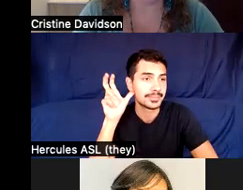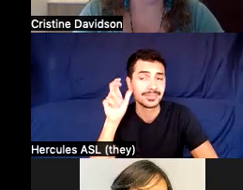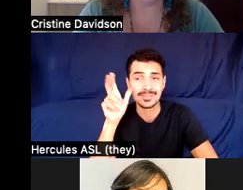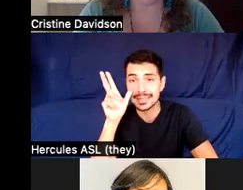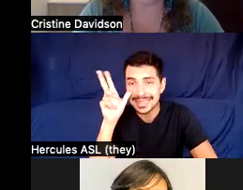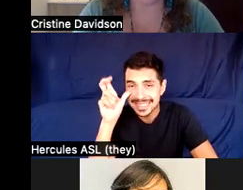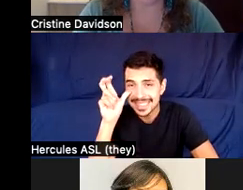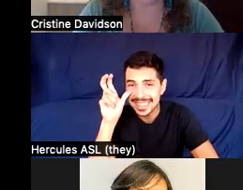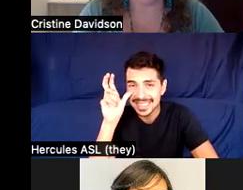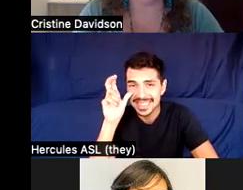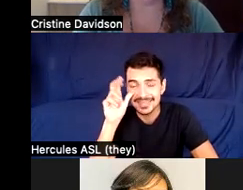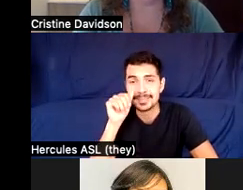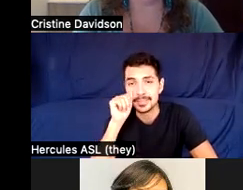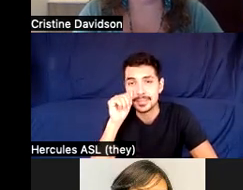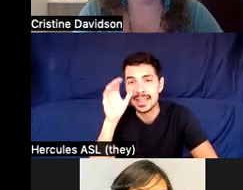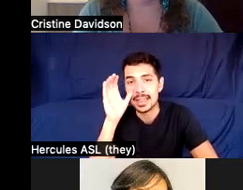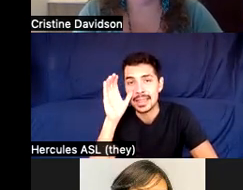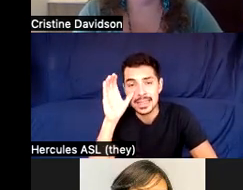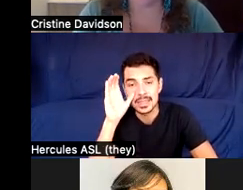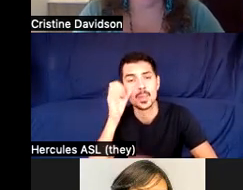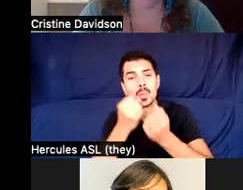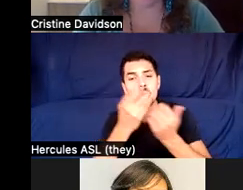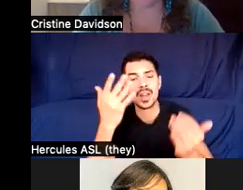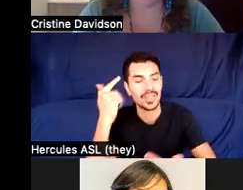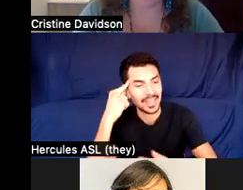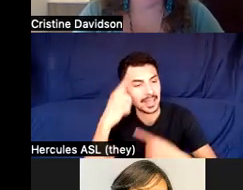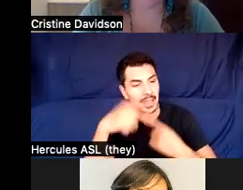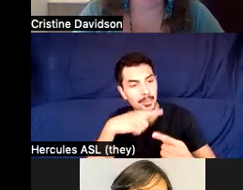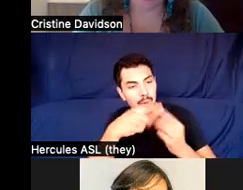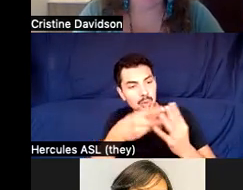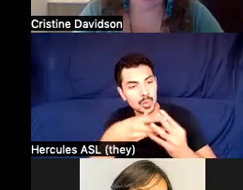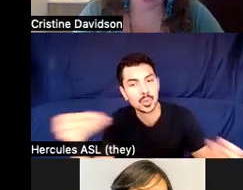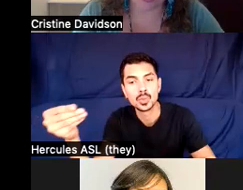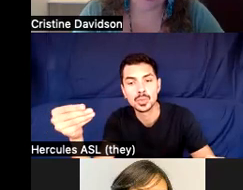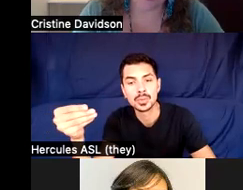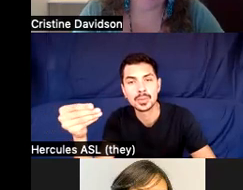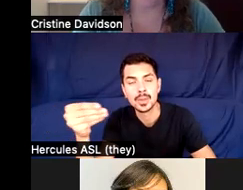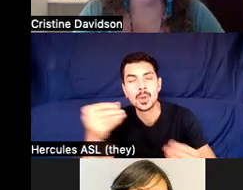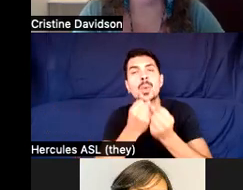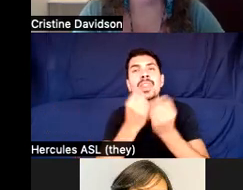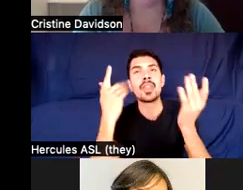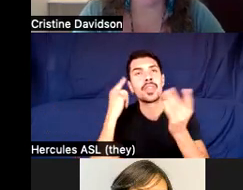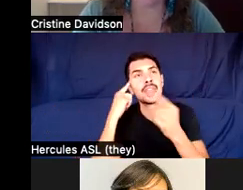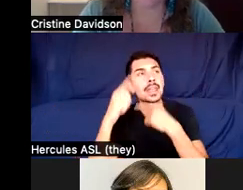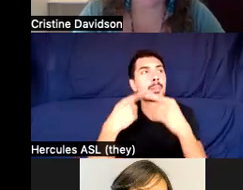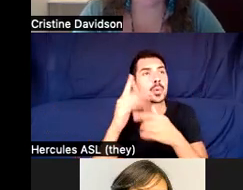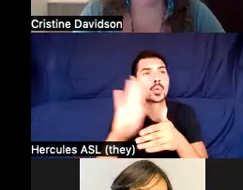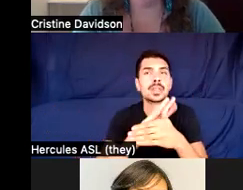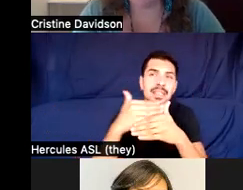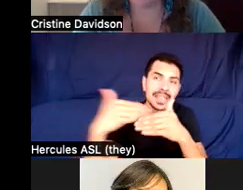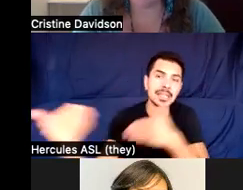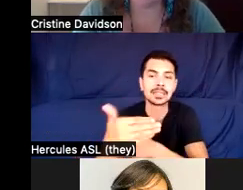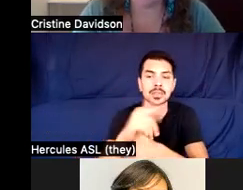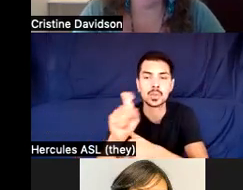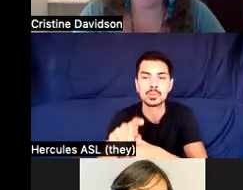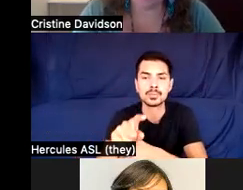listen without thinking about a solution, without thinking about your next question, without thinking about what the time